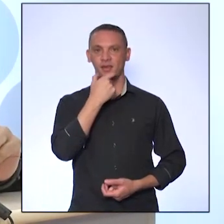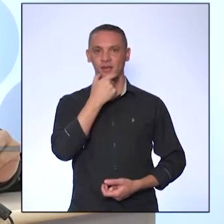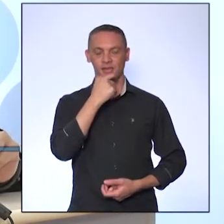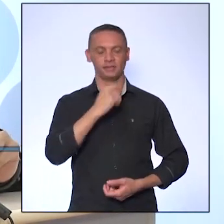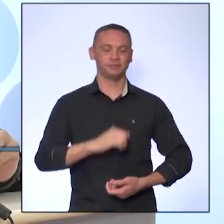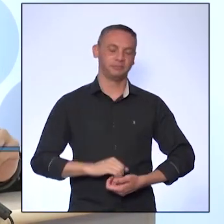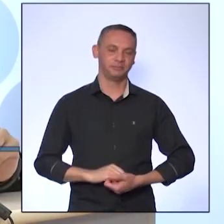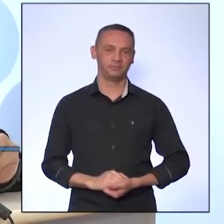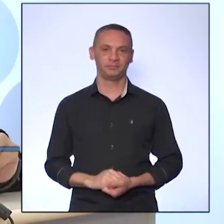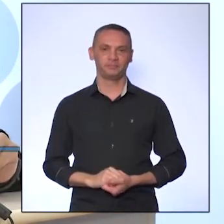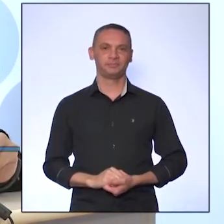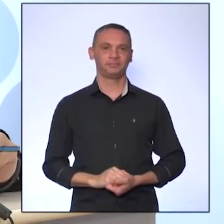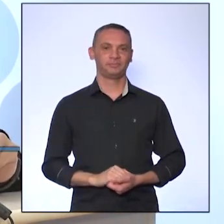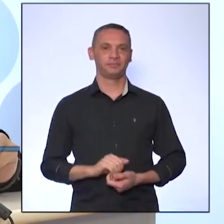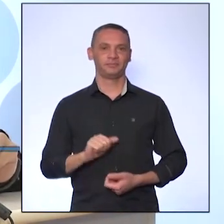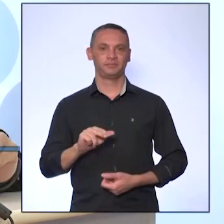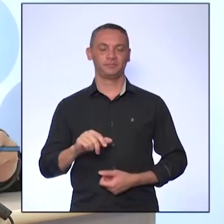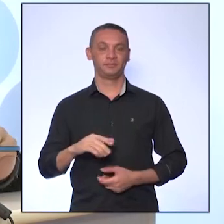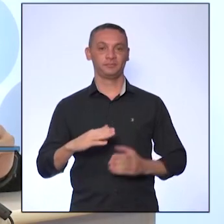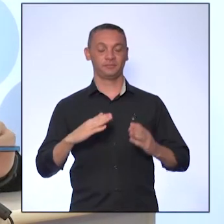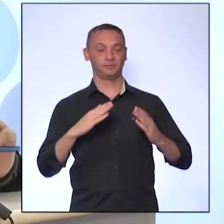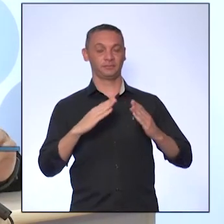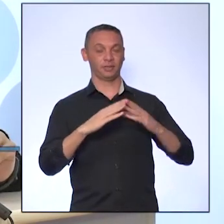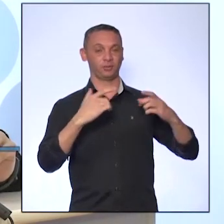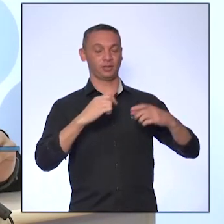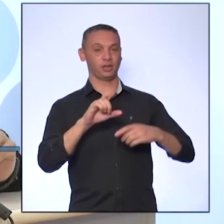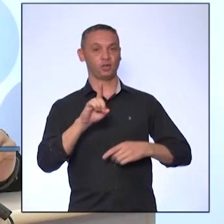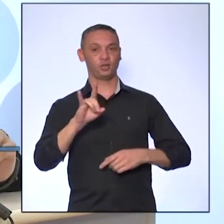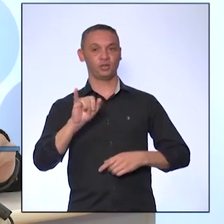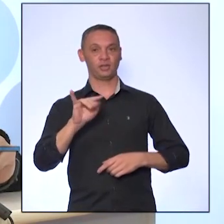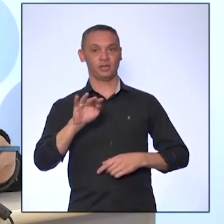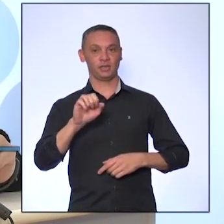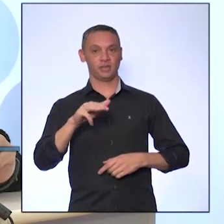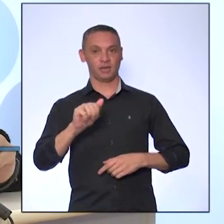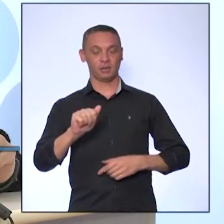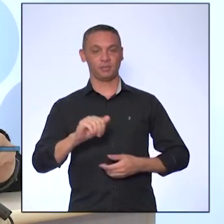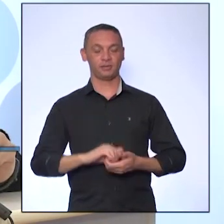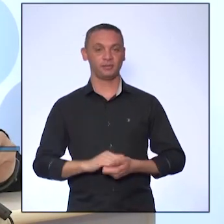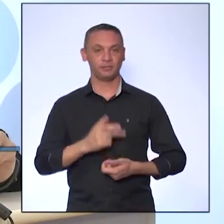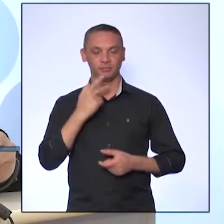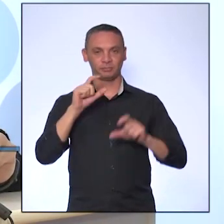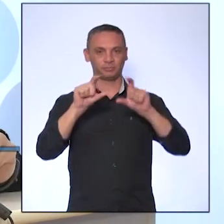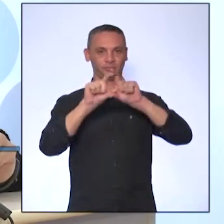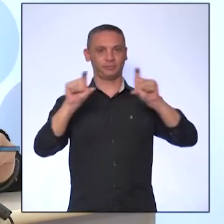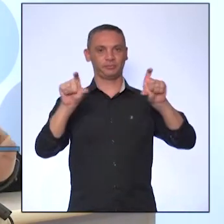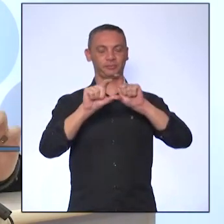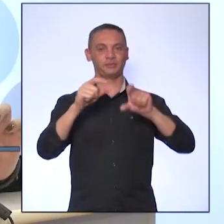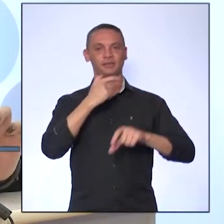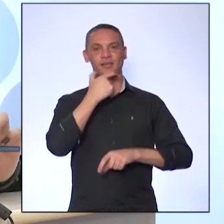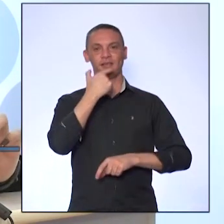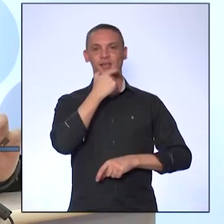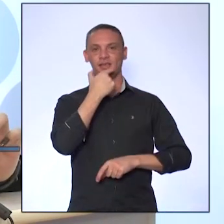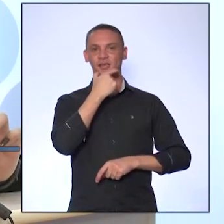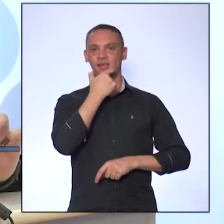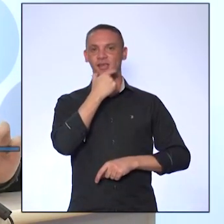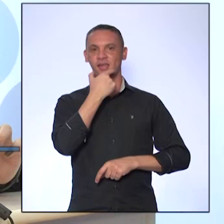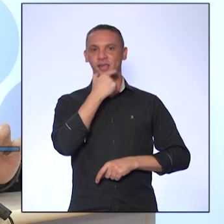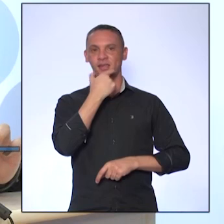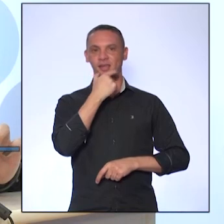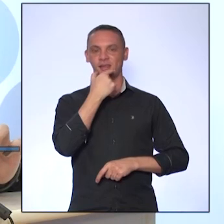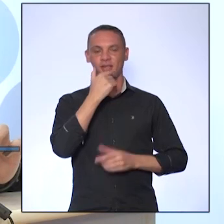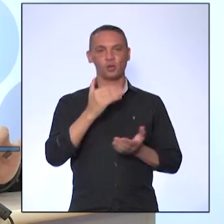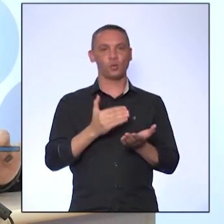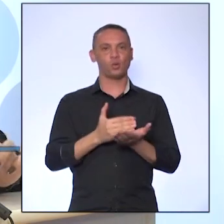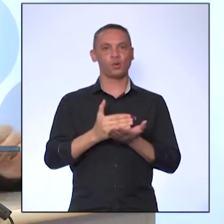Borges Alves School in Diadema since 2008. Today, I will be your English teacher. By the way, I introduce you